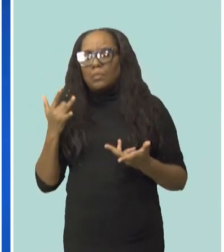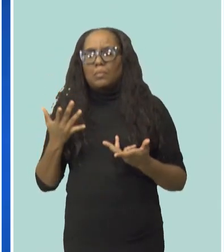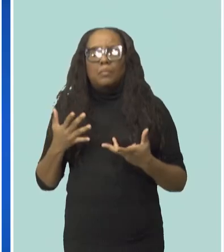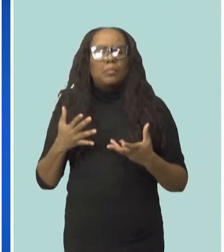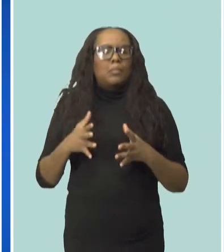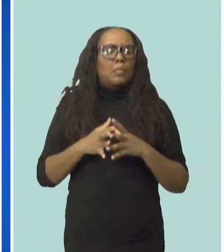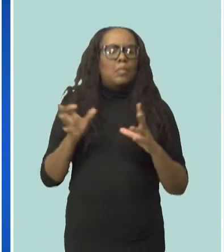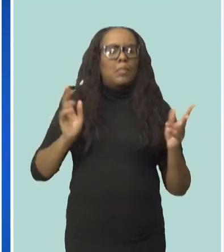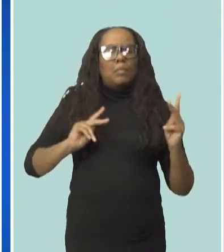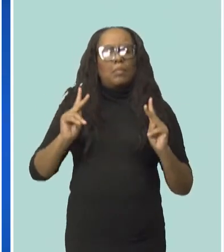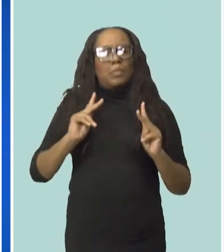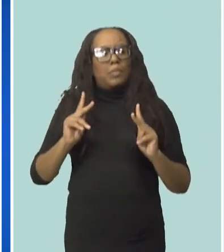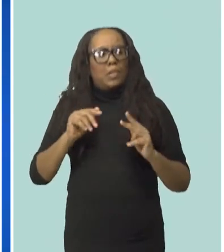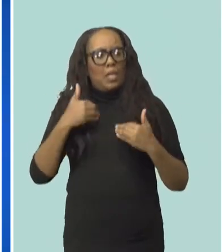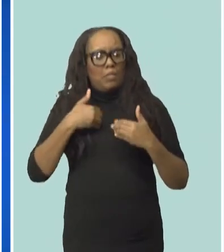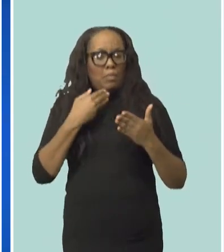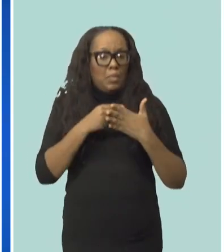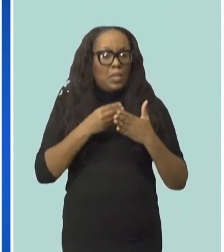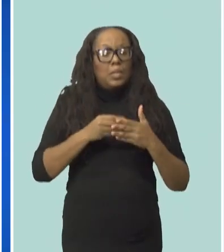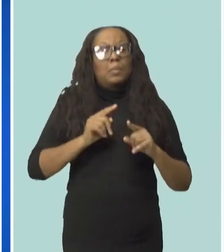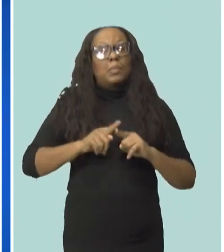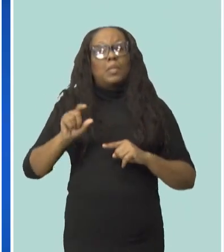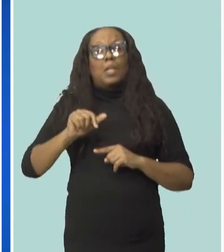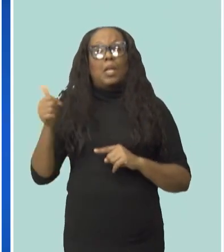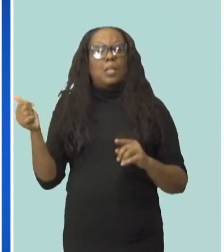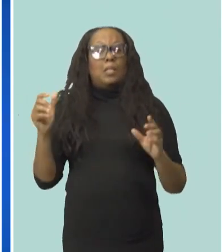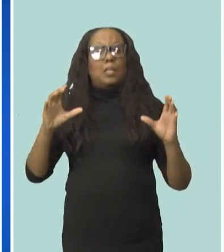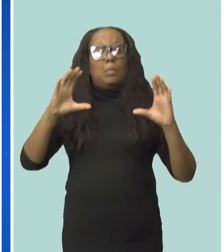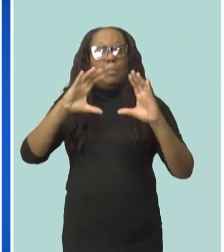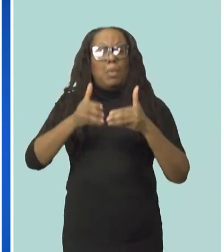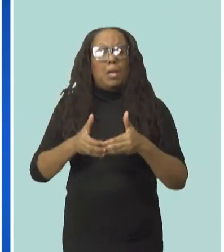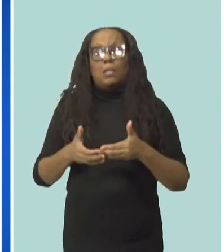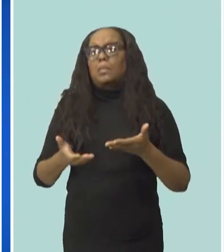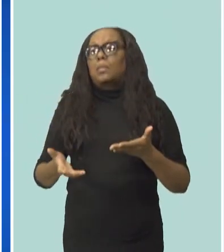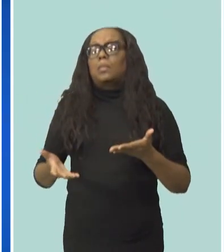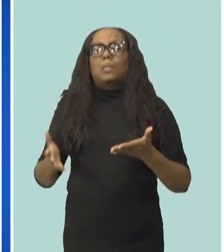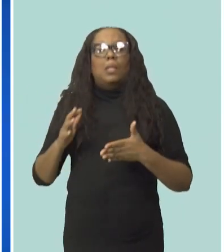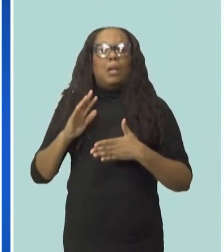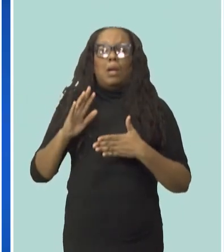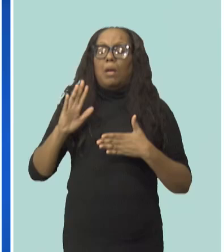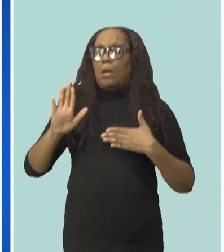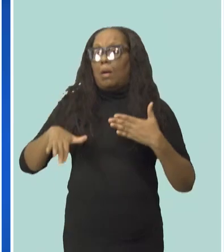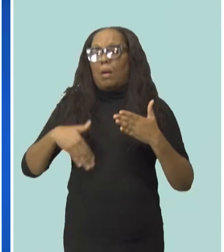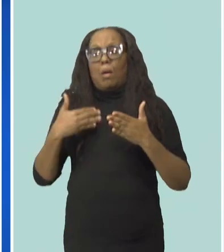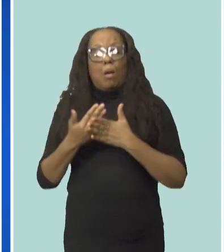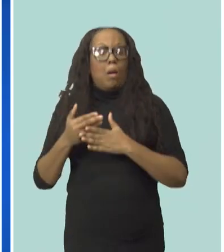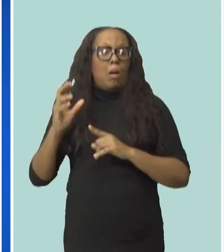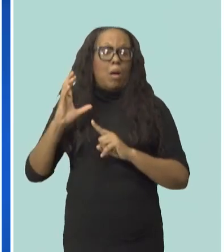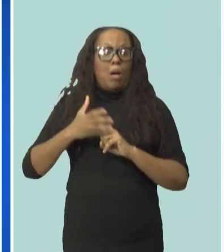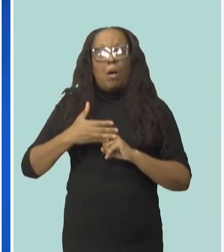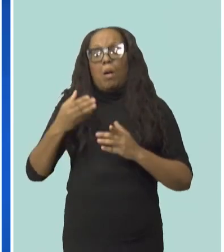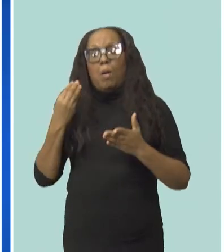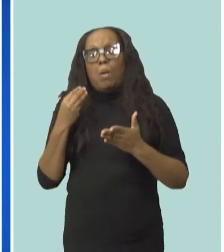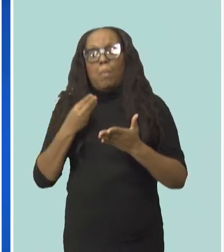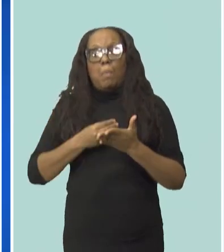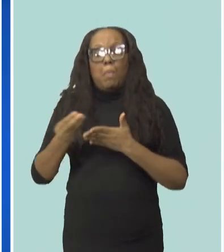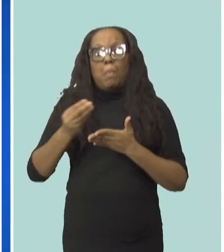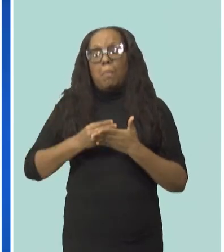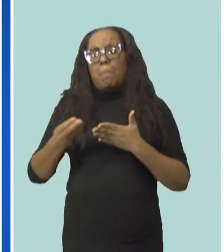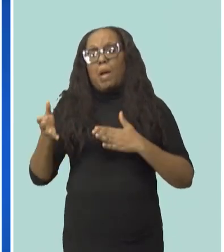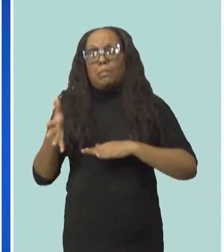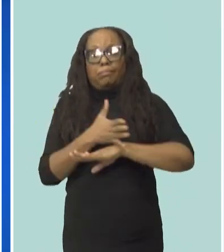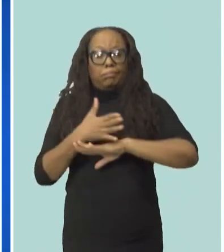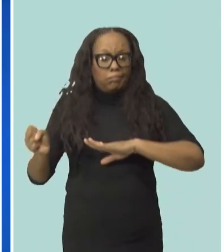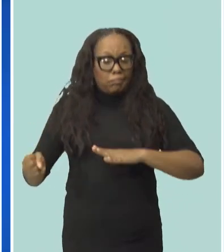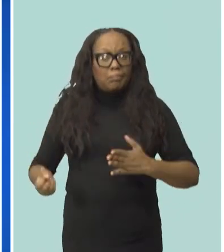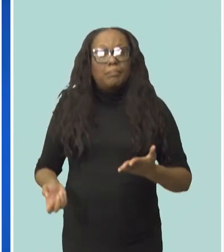not there. But there are other bands that are doing extremely well. A number of bands sold those as well, adding on extra sections, stuff like that. So, like I said,